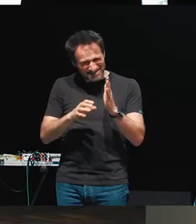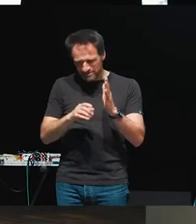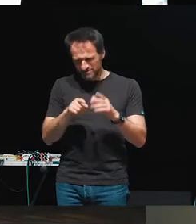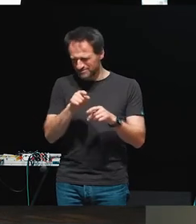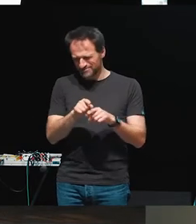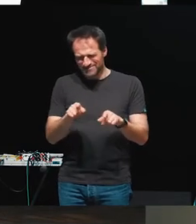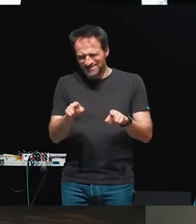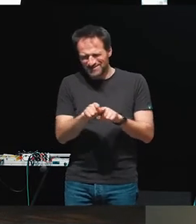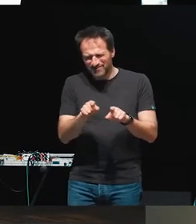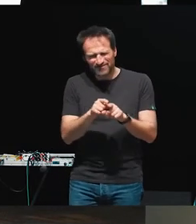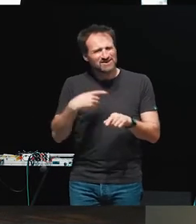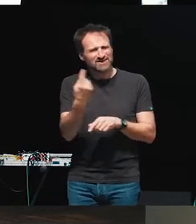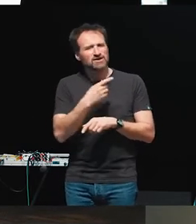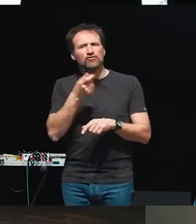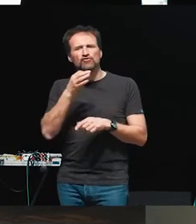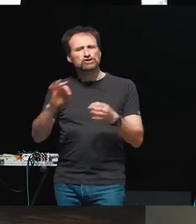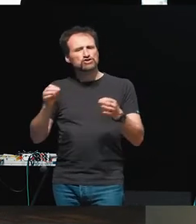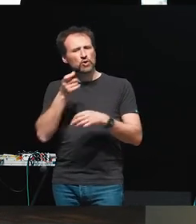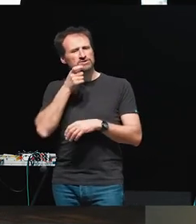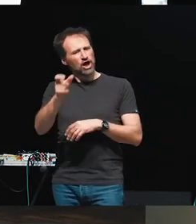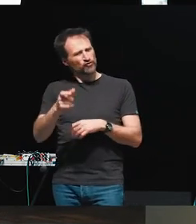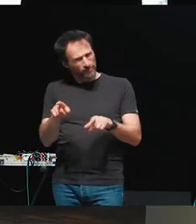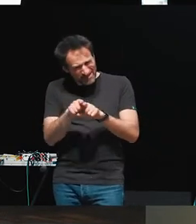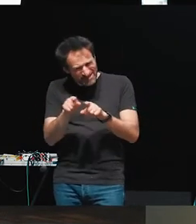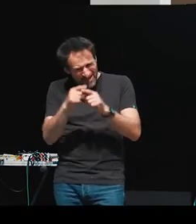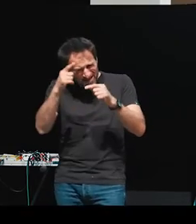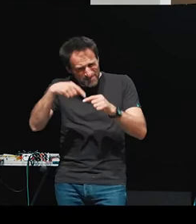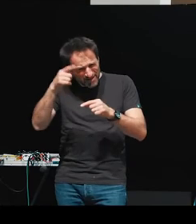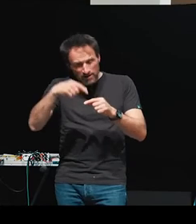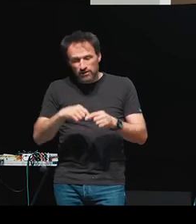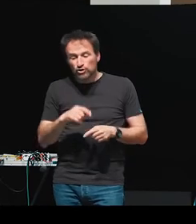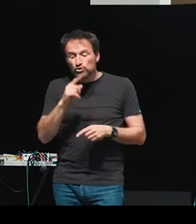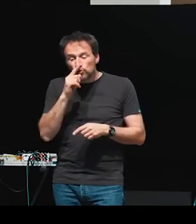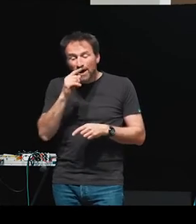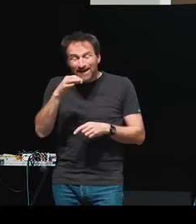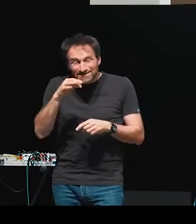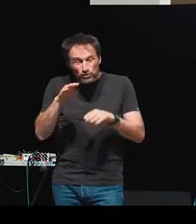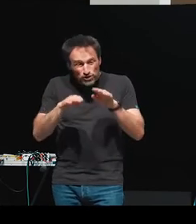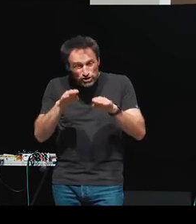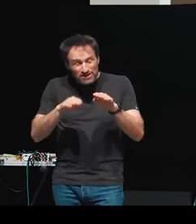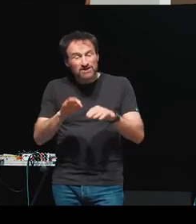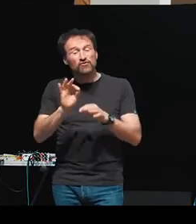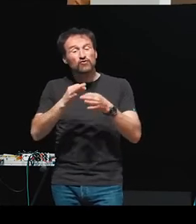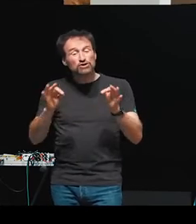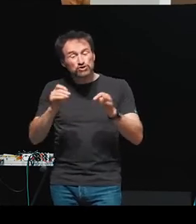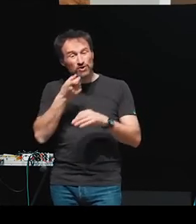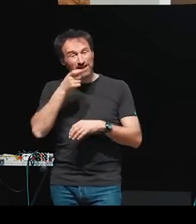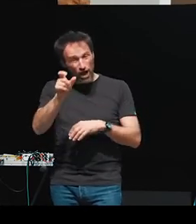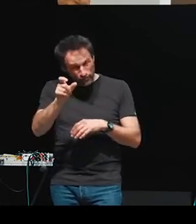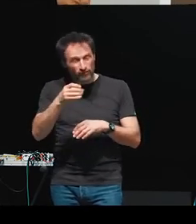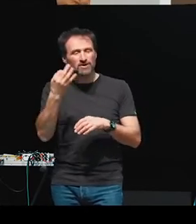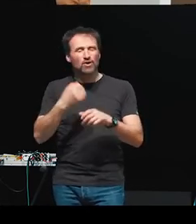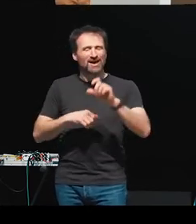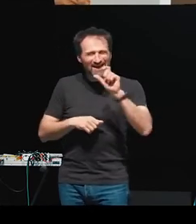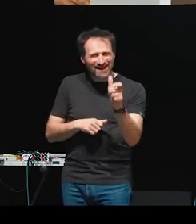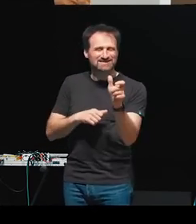we make a function call. So the only difference is that for a function call, we require that the first element